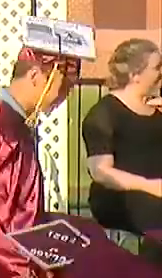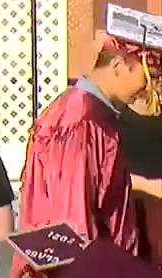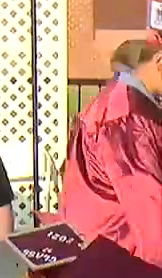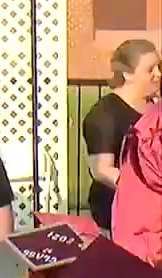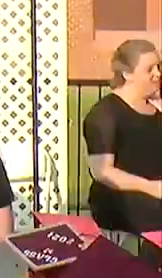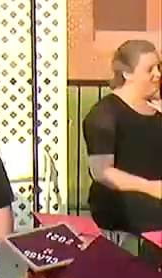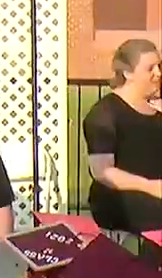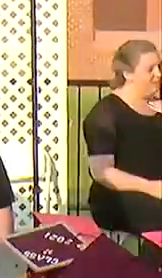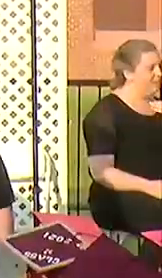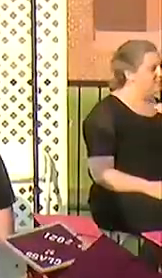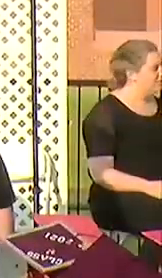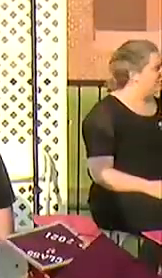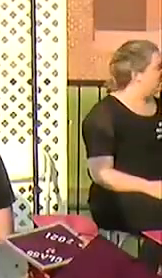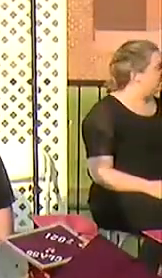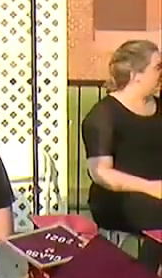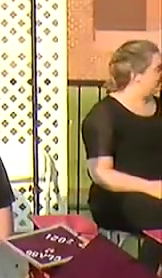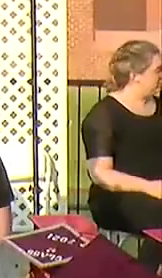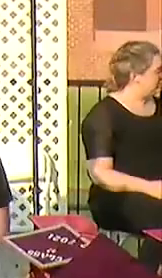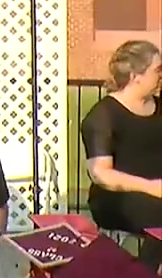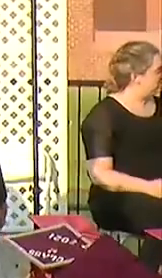Cameron X. Gravlin.